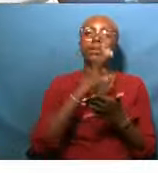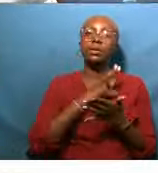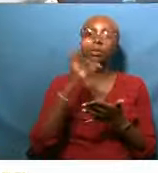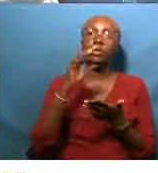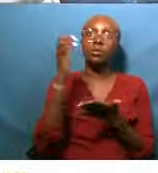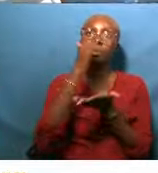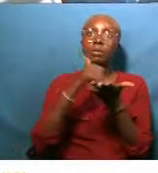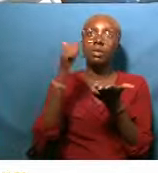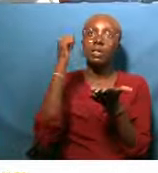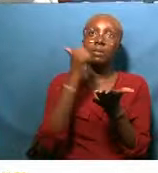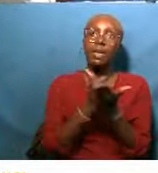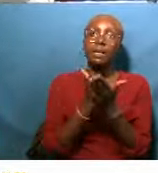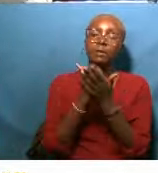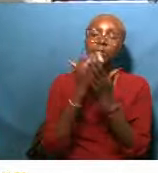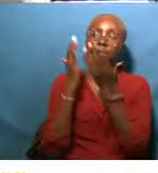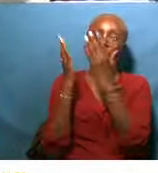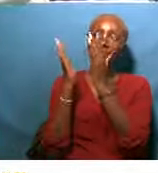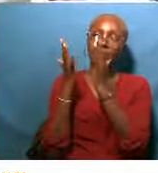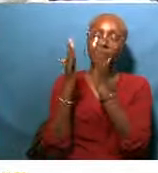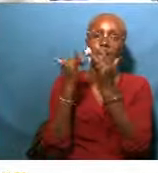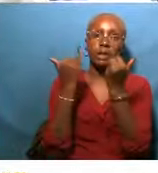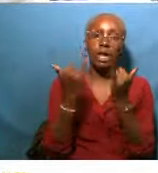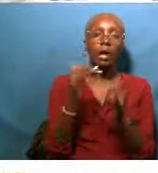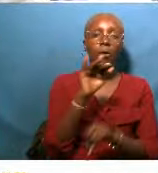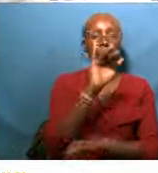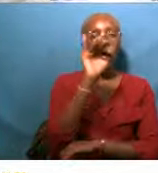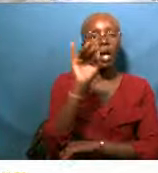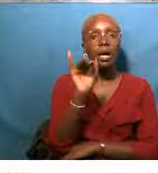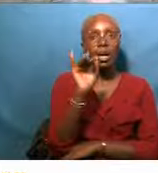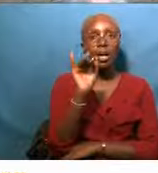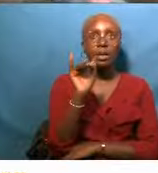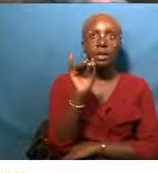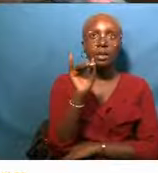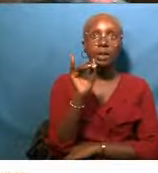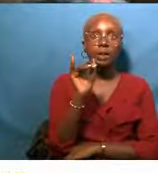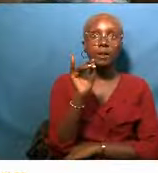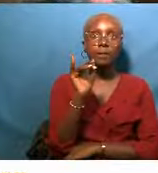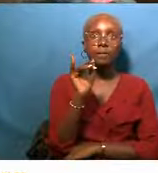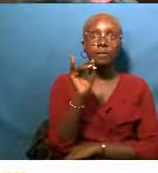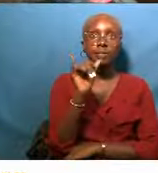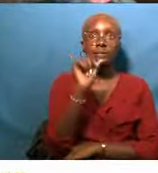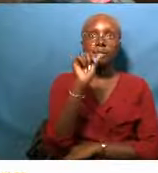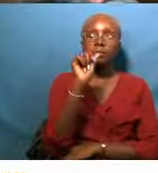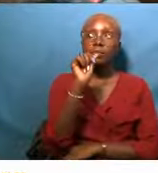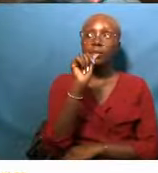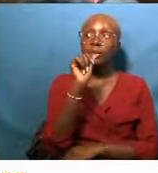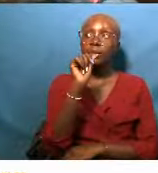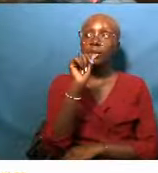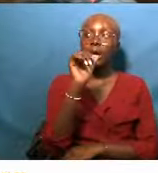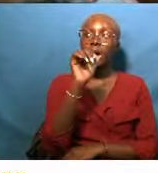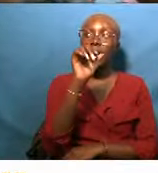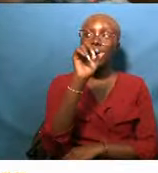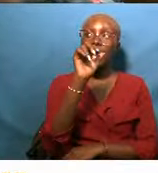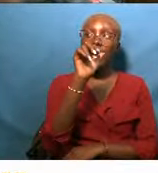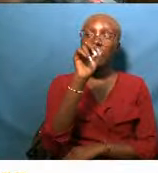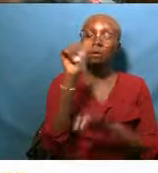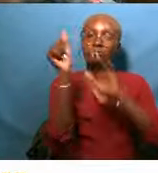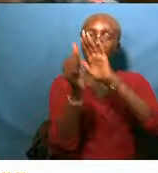Amen. I will now ask the archdeacons to go and sit him,